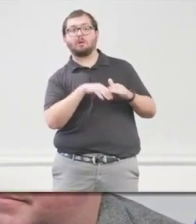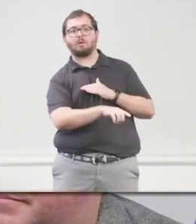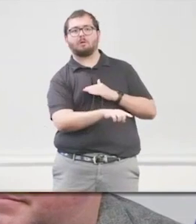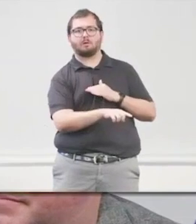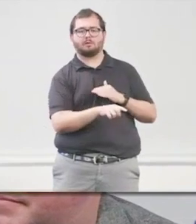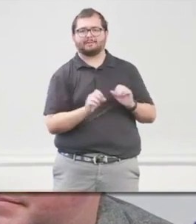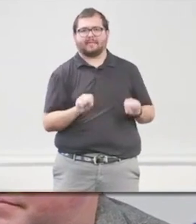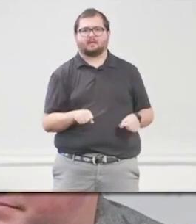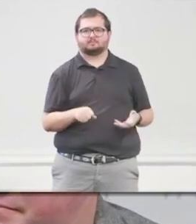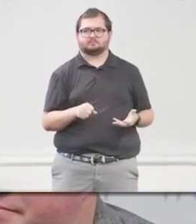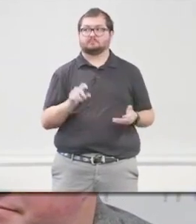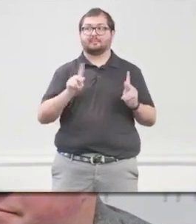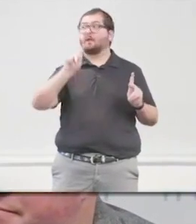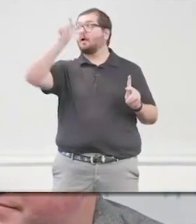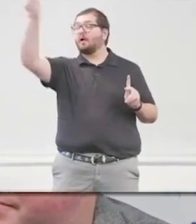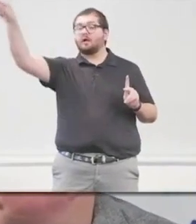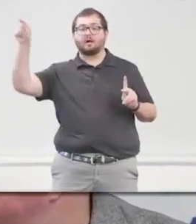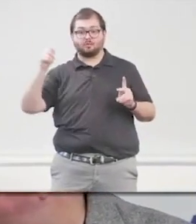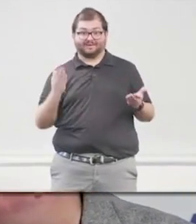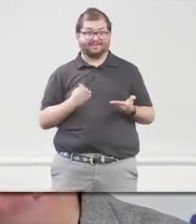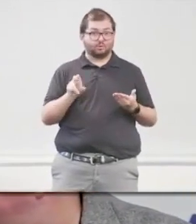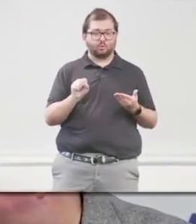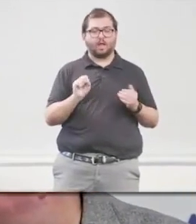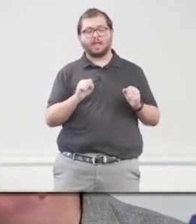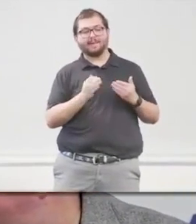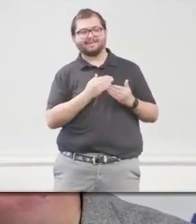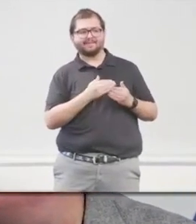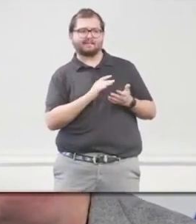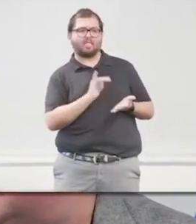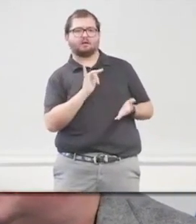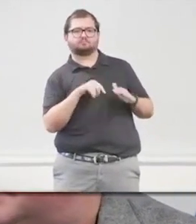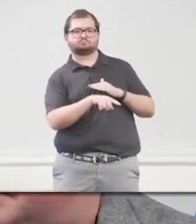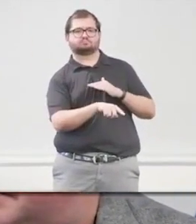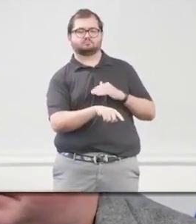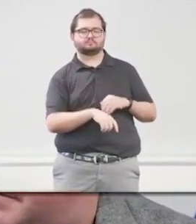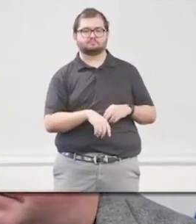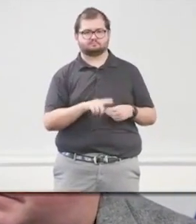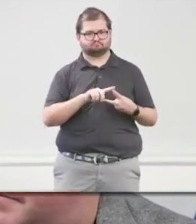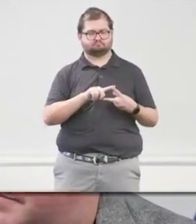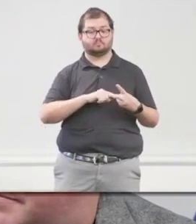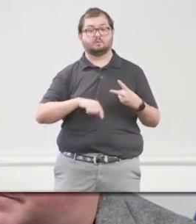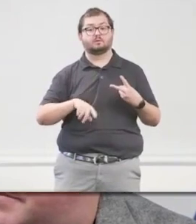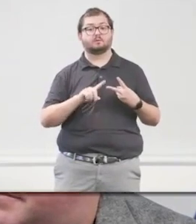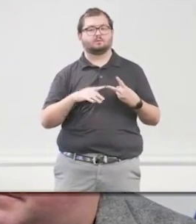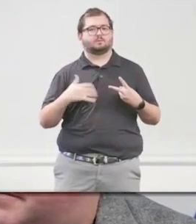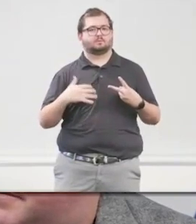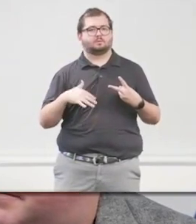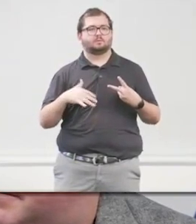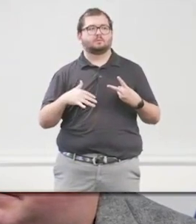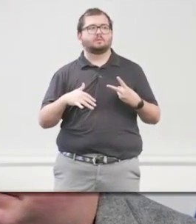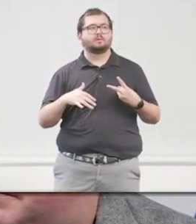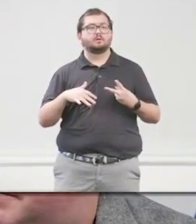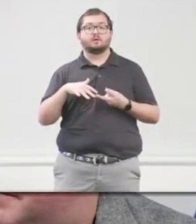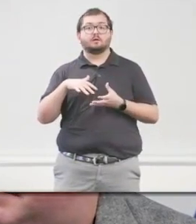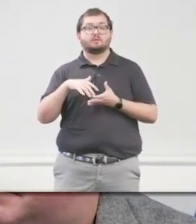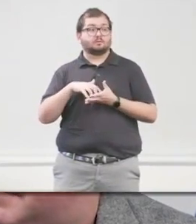and in the US to go after and exploit you. And then the other real critical one is the biggest vulnerability